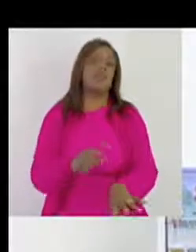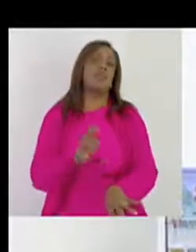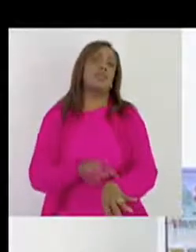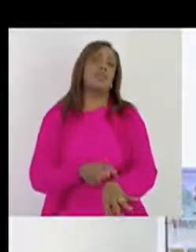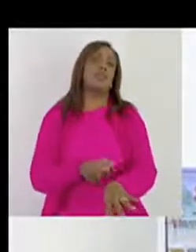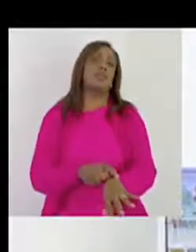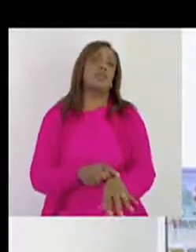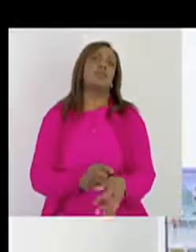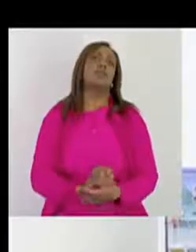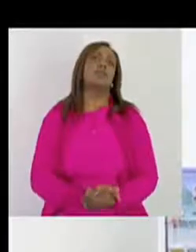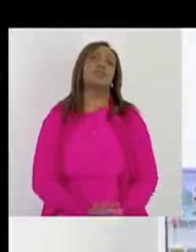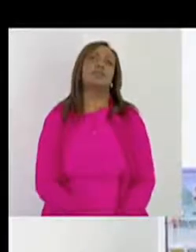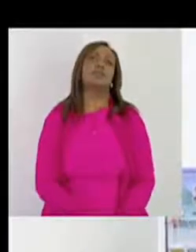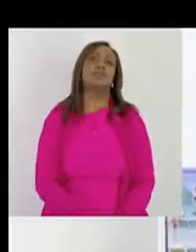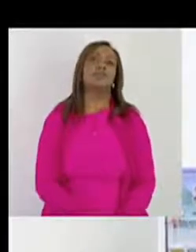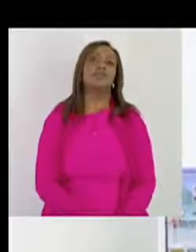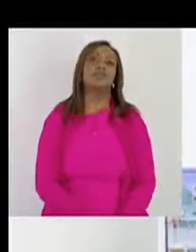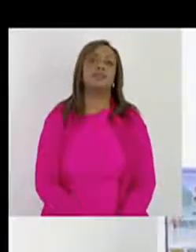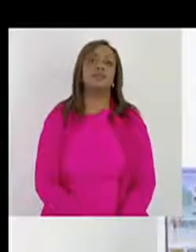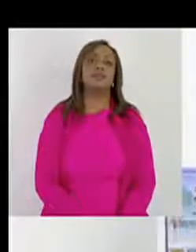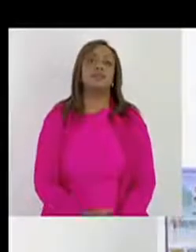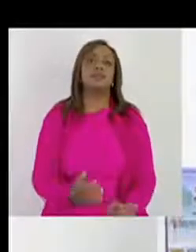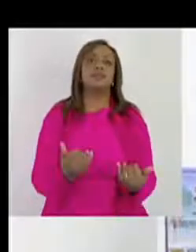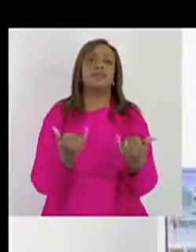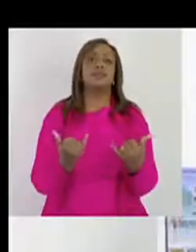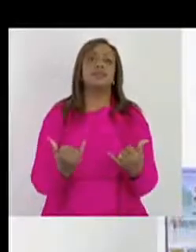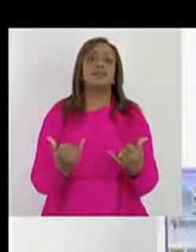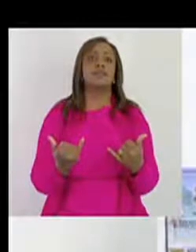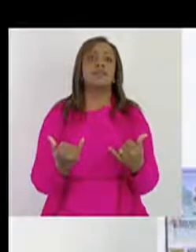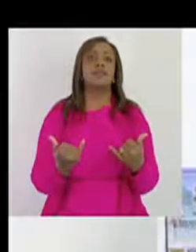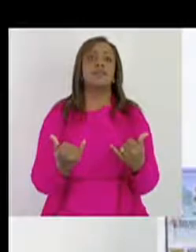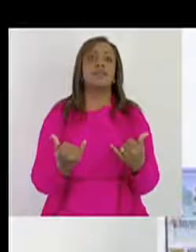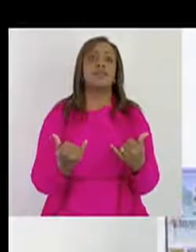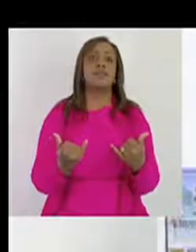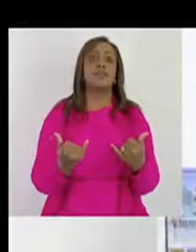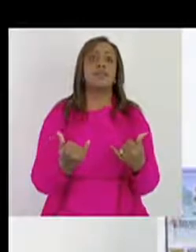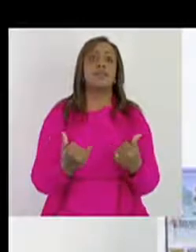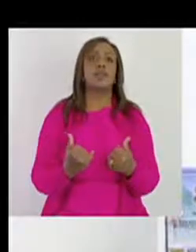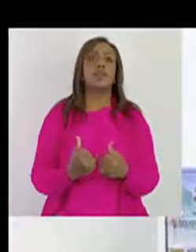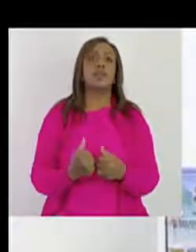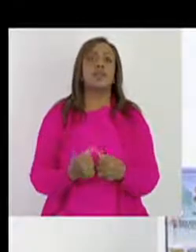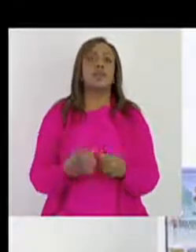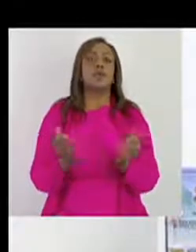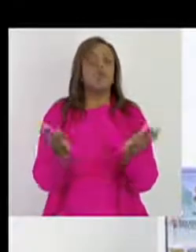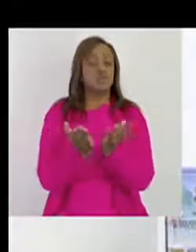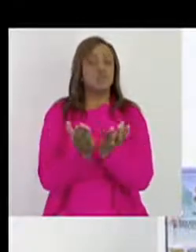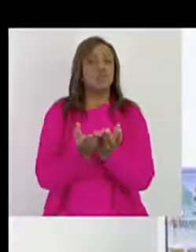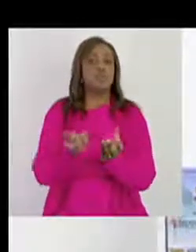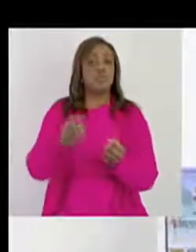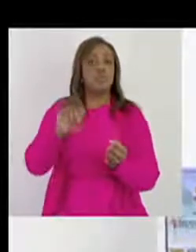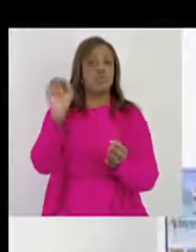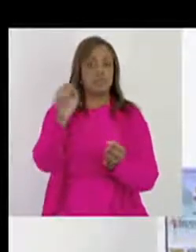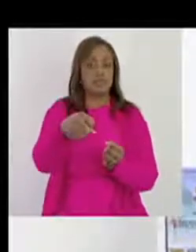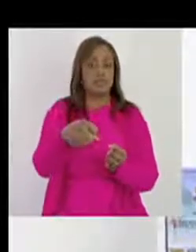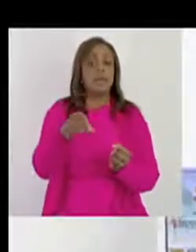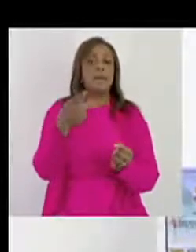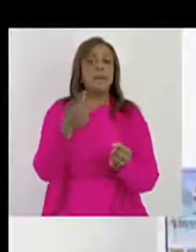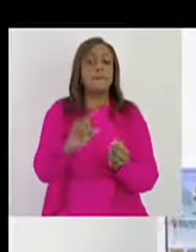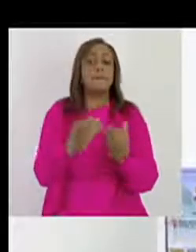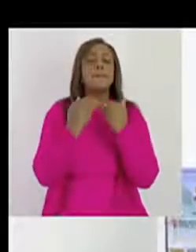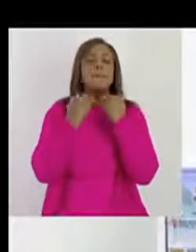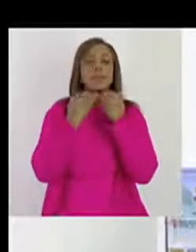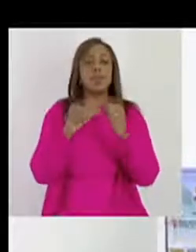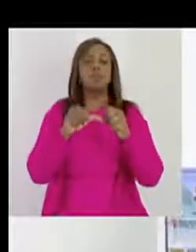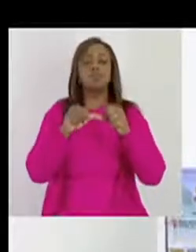us. Now, even though schools are closed, it is important that we keep on